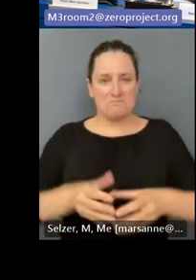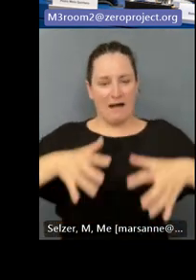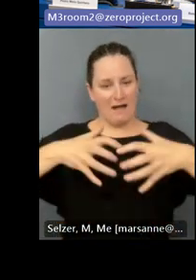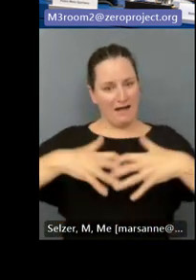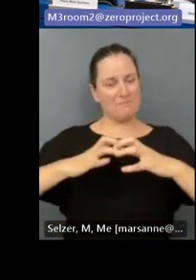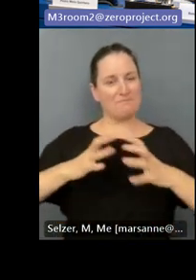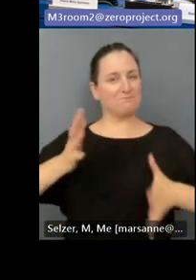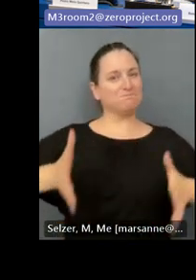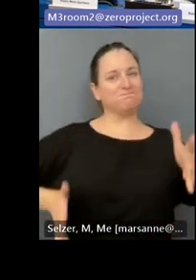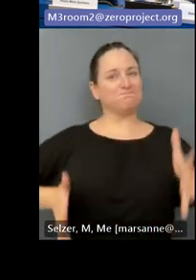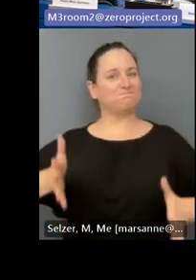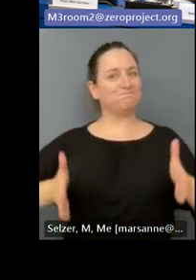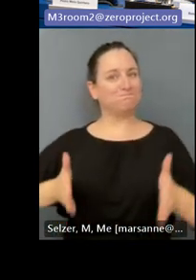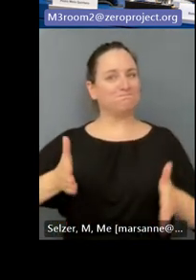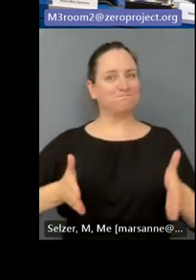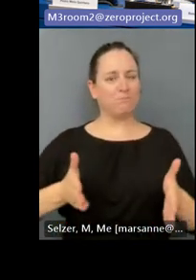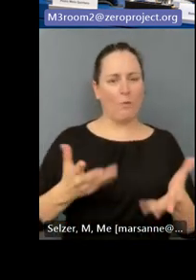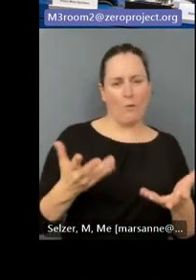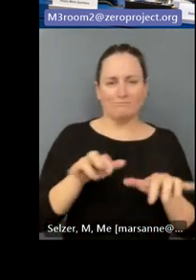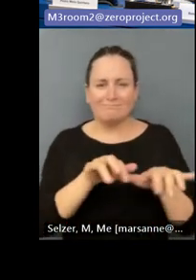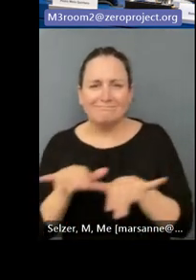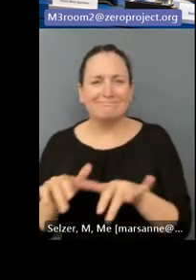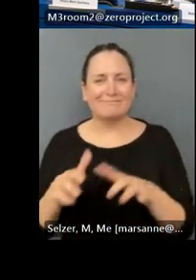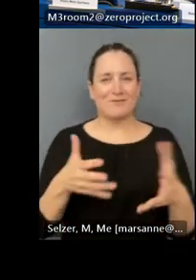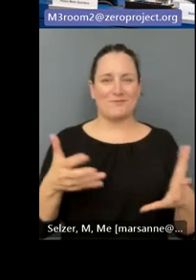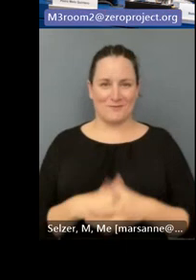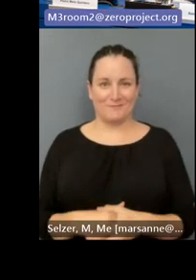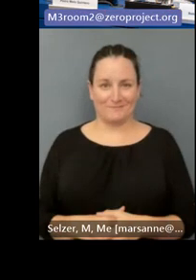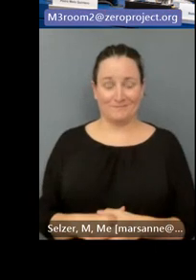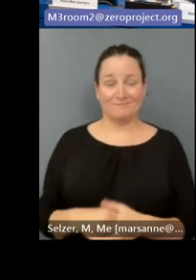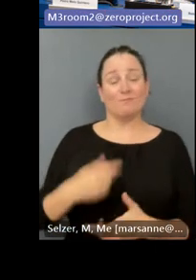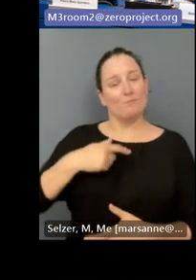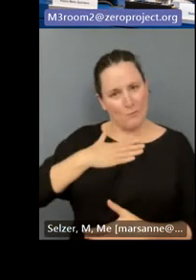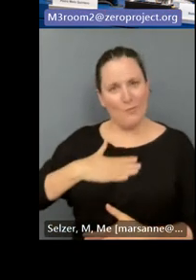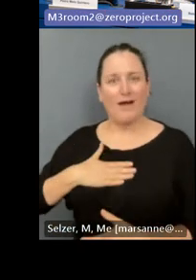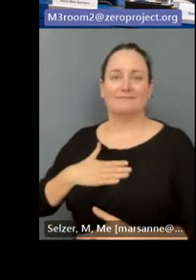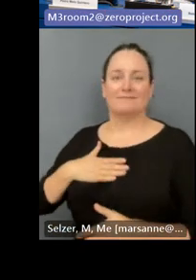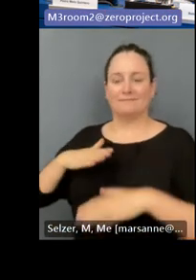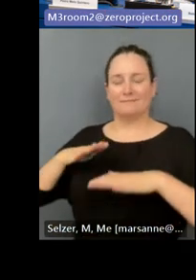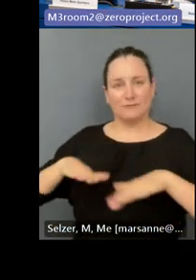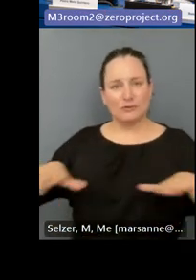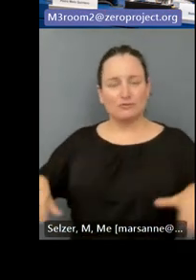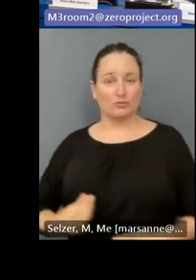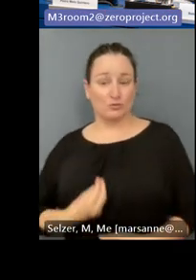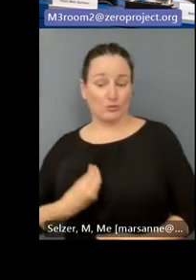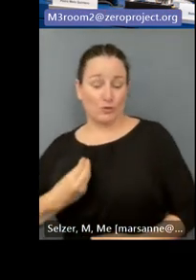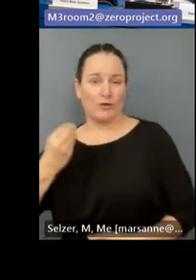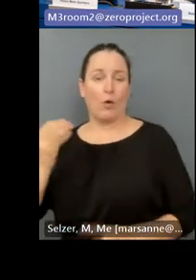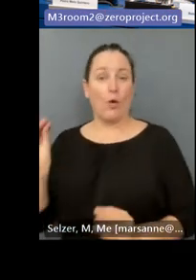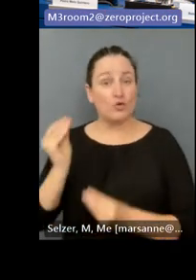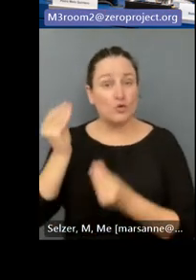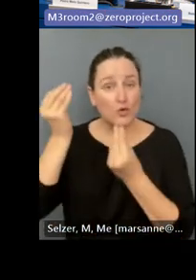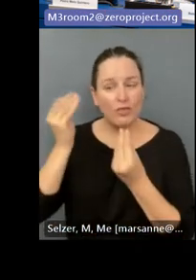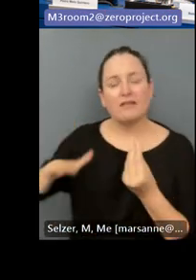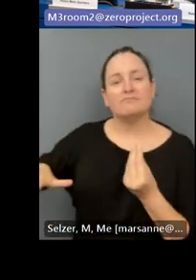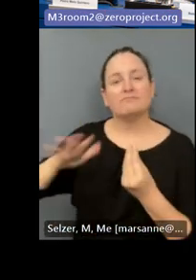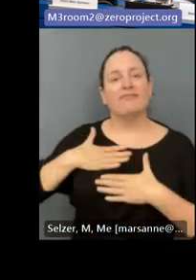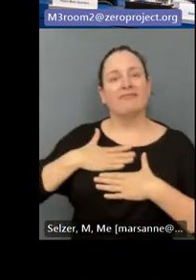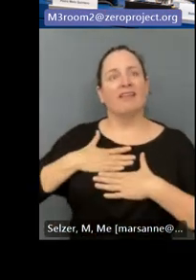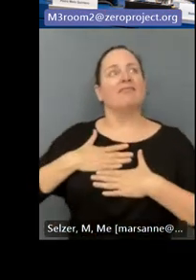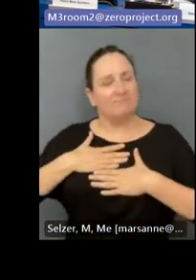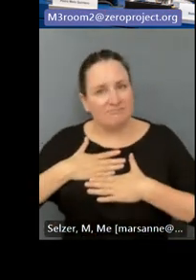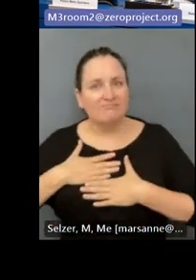importantly, to break the barriers of inclusion. At the head of our teams and our program is the LEGO